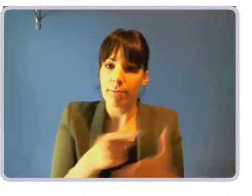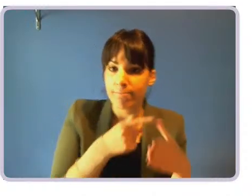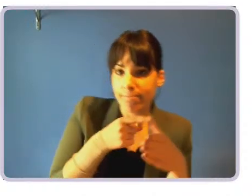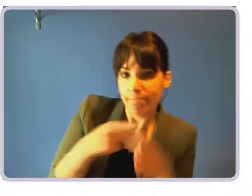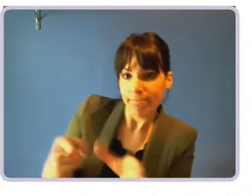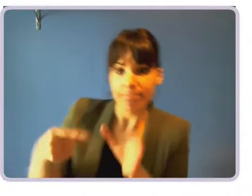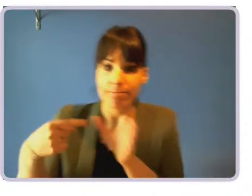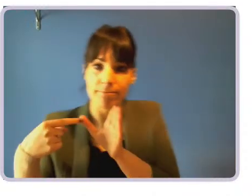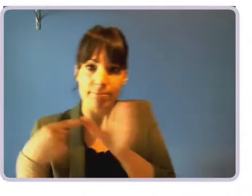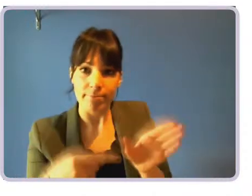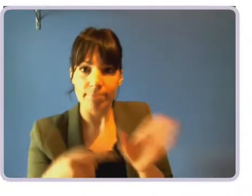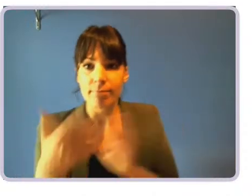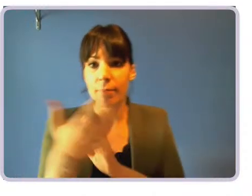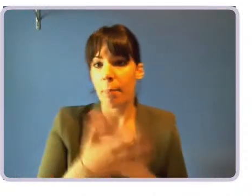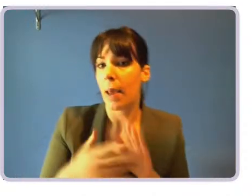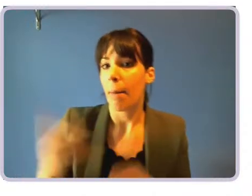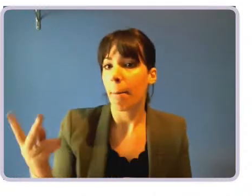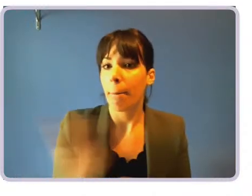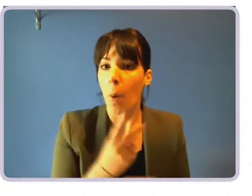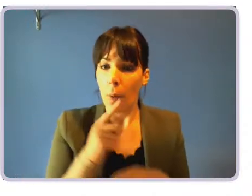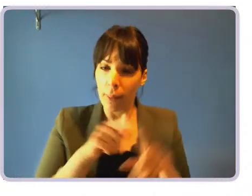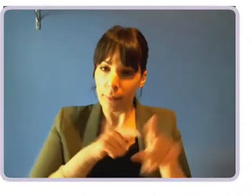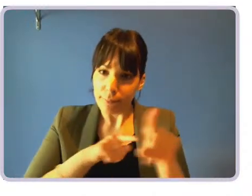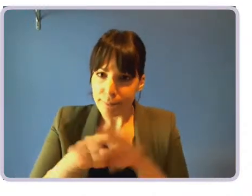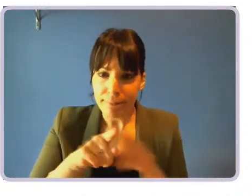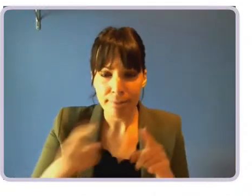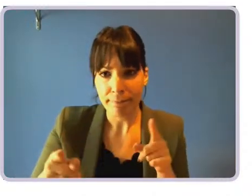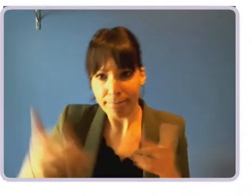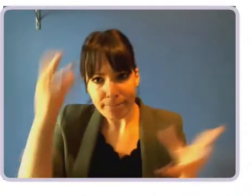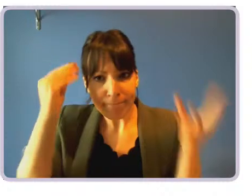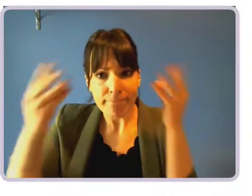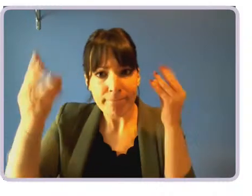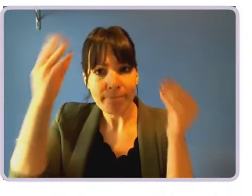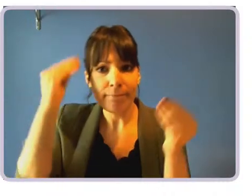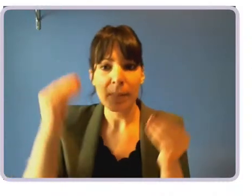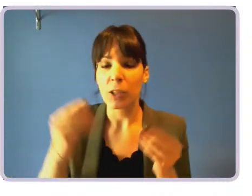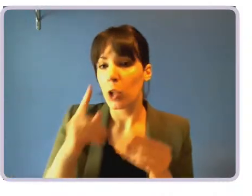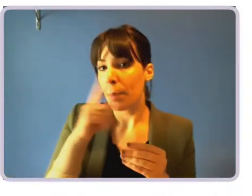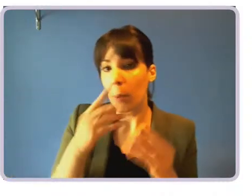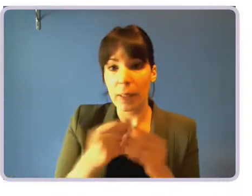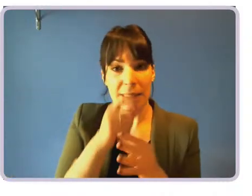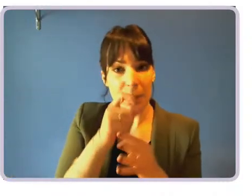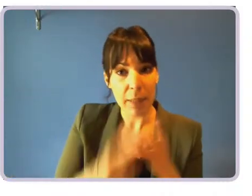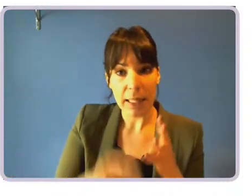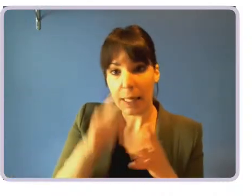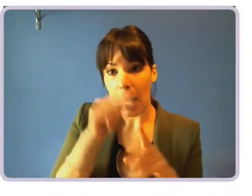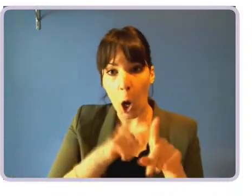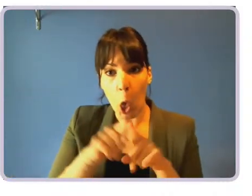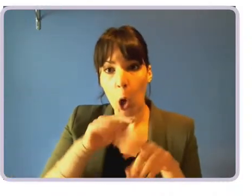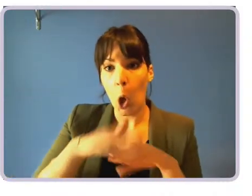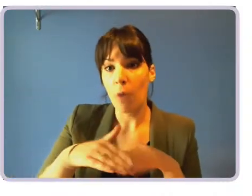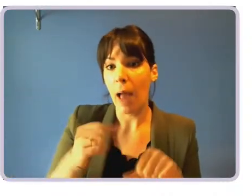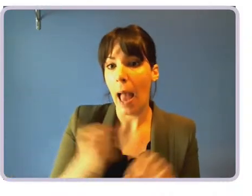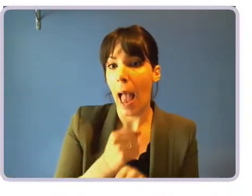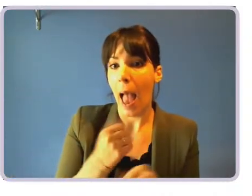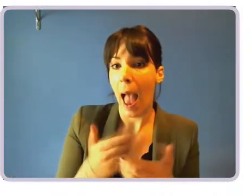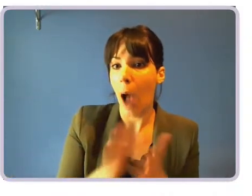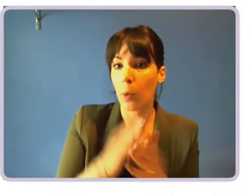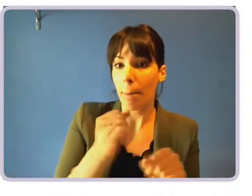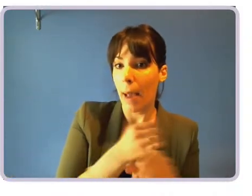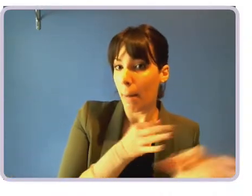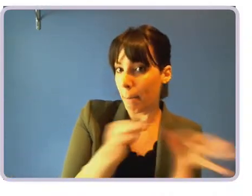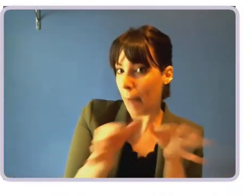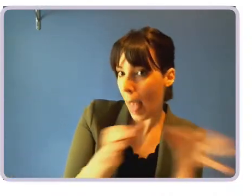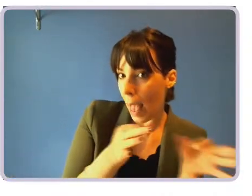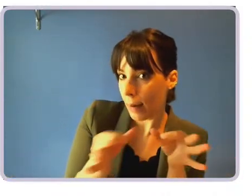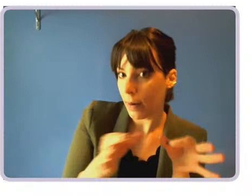learn about what is needed to make a plan, what can be realistic, and what is maybe unrealistic and they